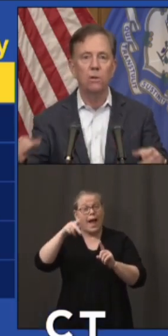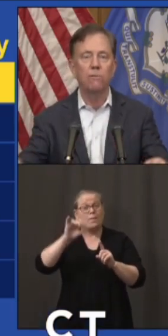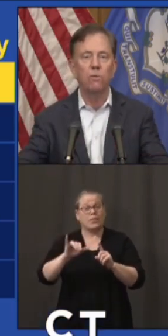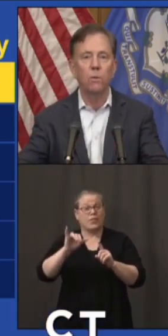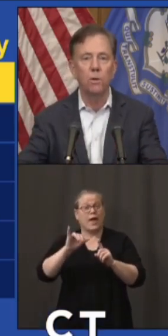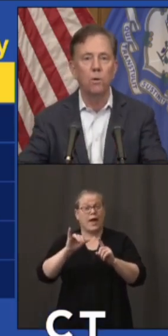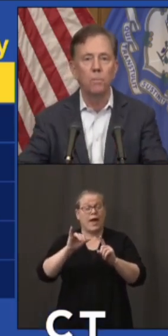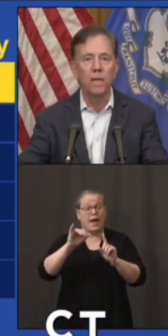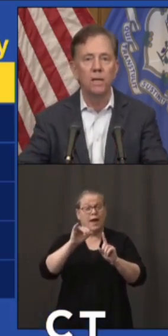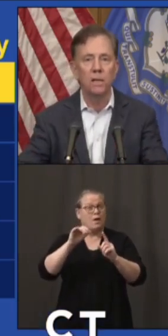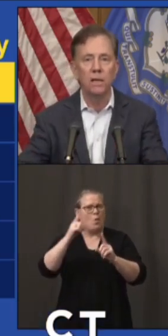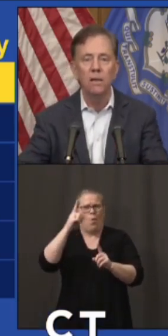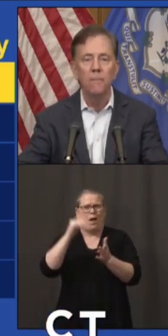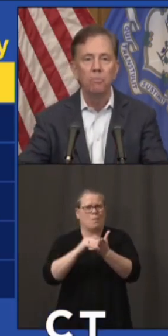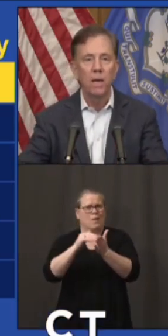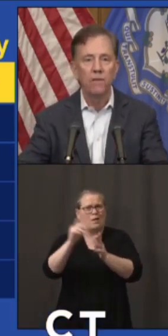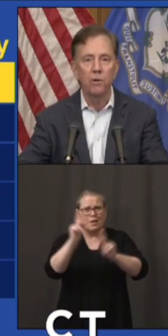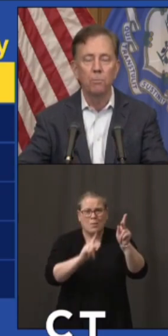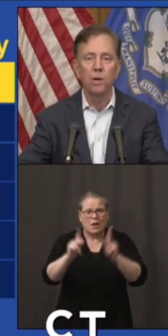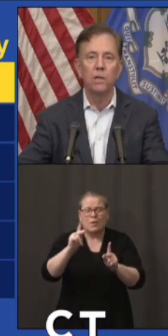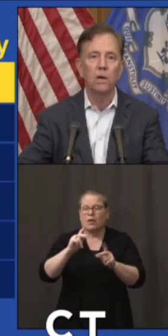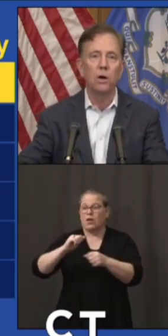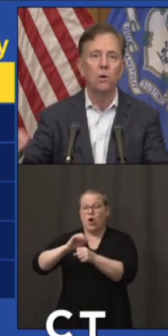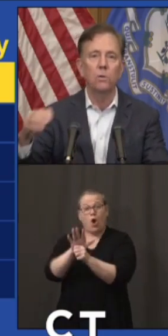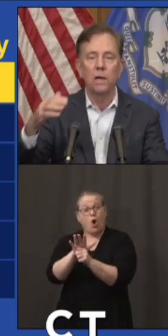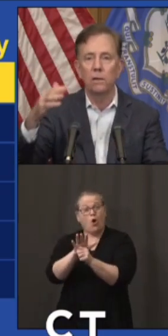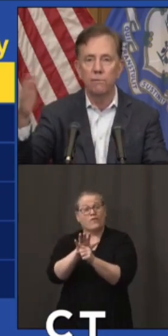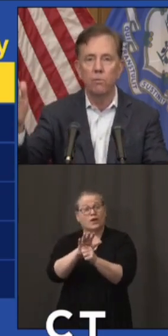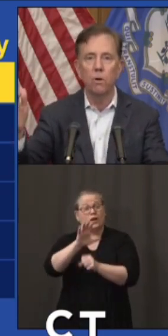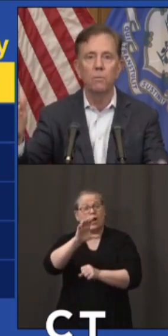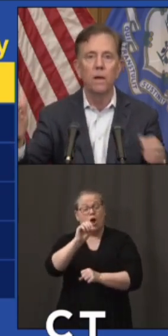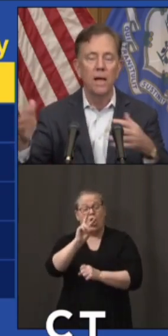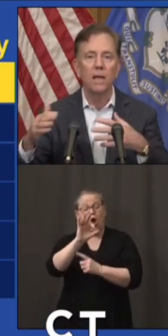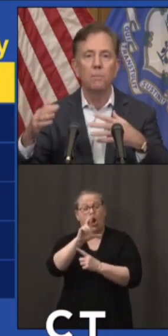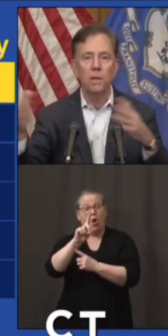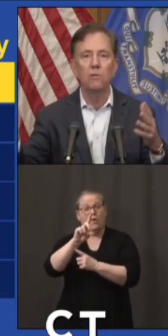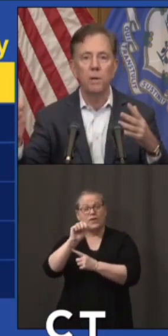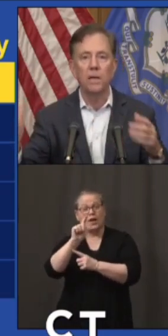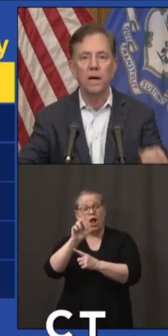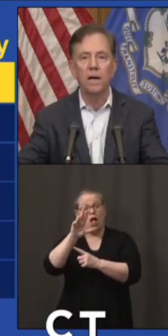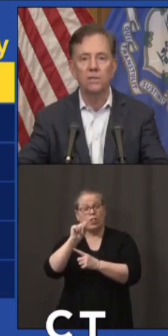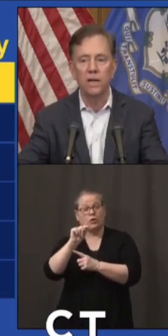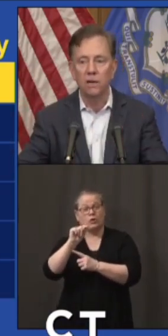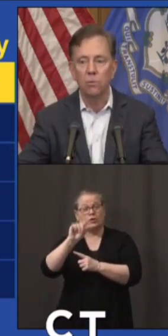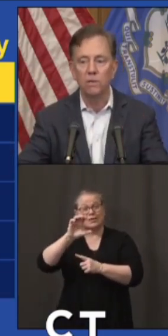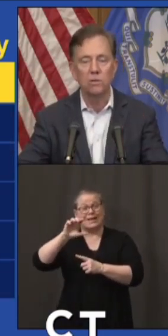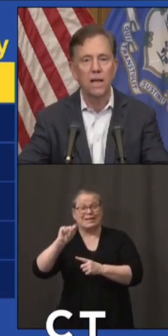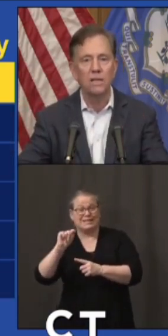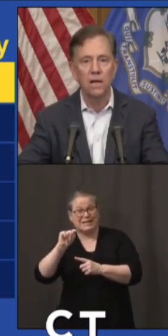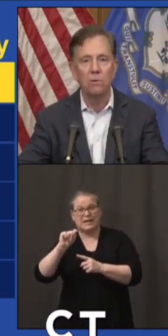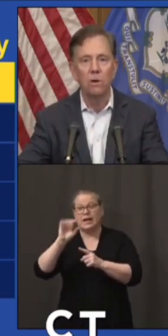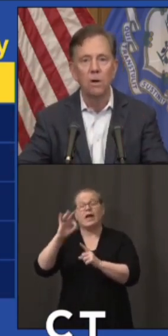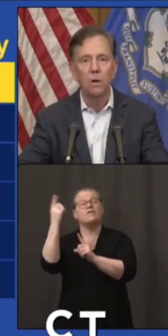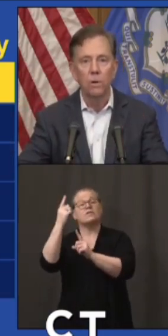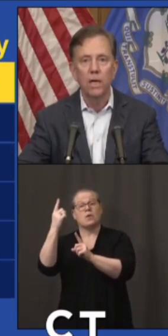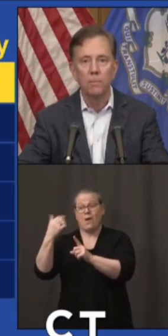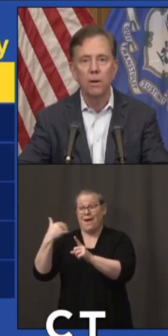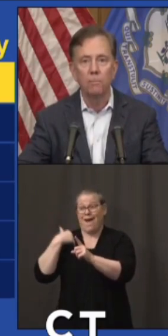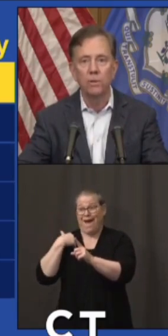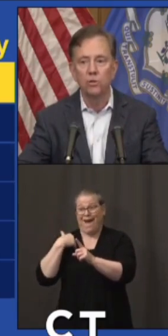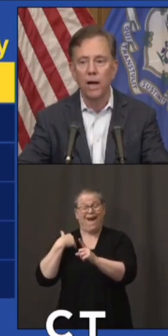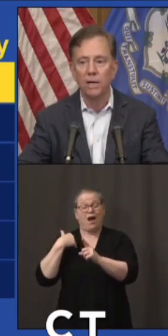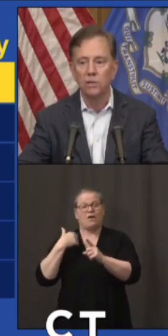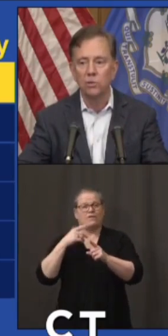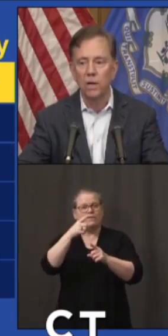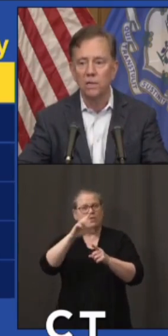CT, they will inform you immediately. And if you put in the code, they'll inform anybody you've been in contact with. So that's how we're keeping